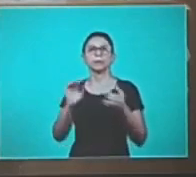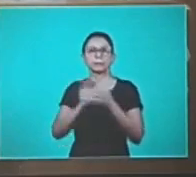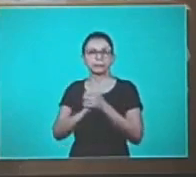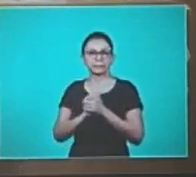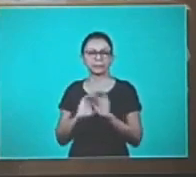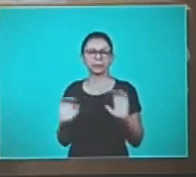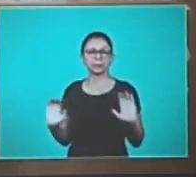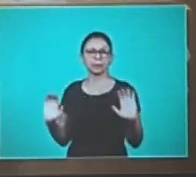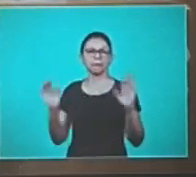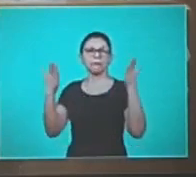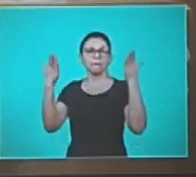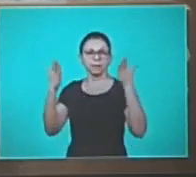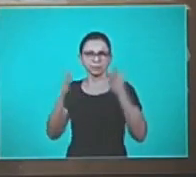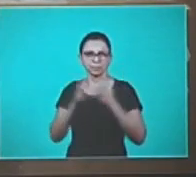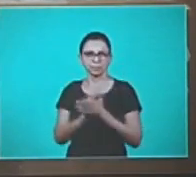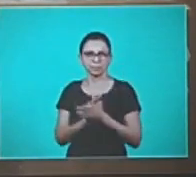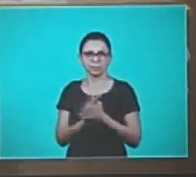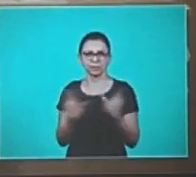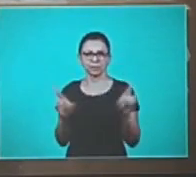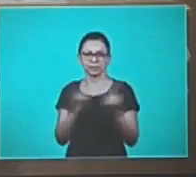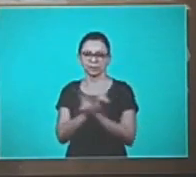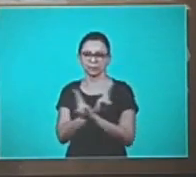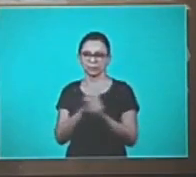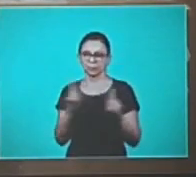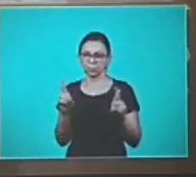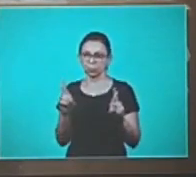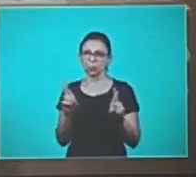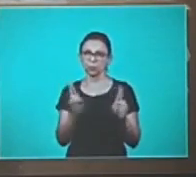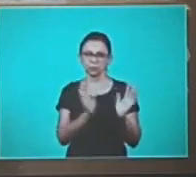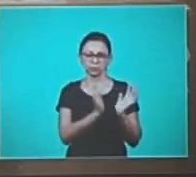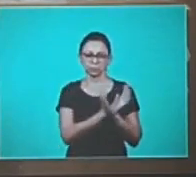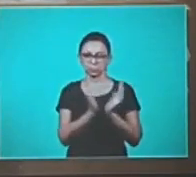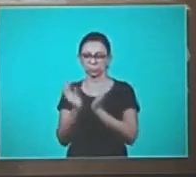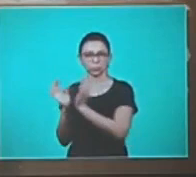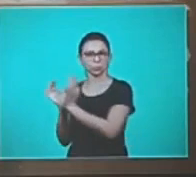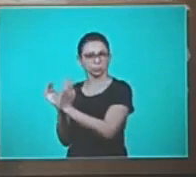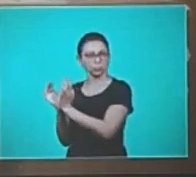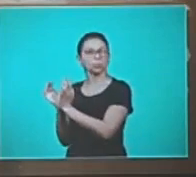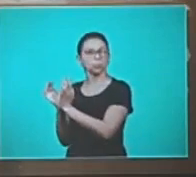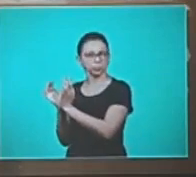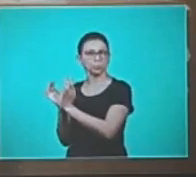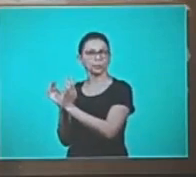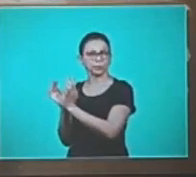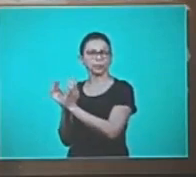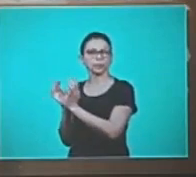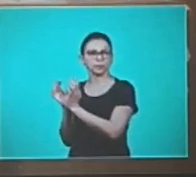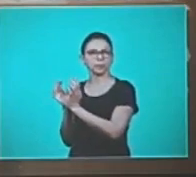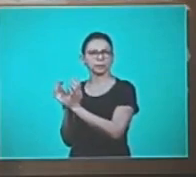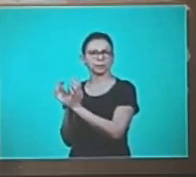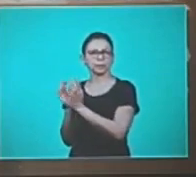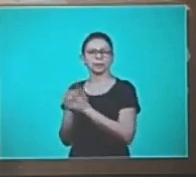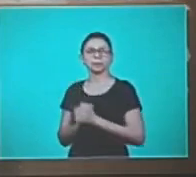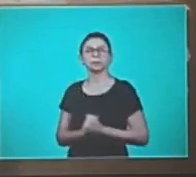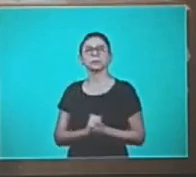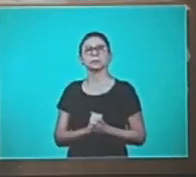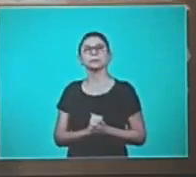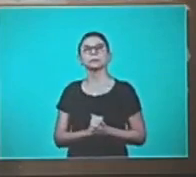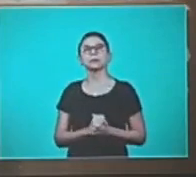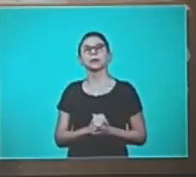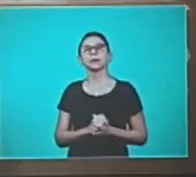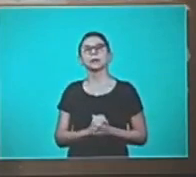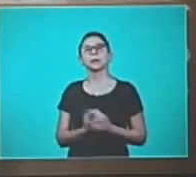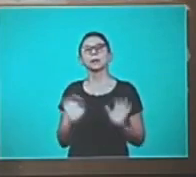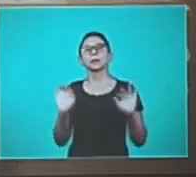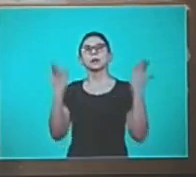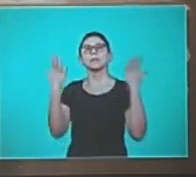likes feast. The feast of this wedding is relating to the marriage of the virgins that have been called. The beauty of